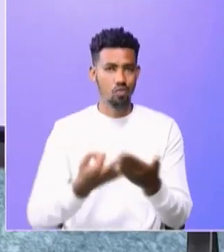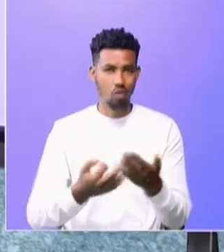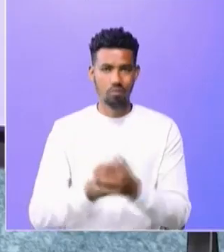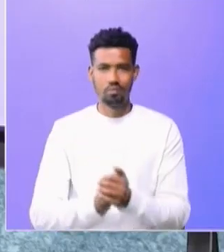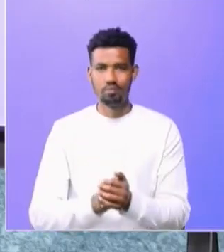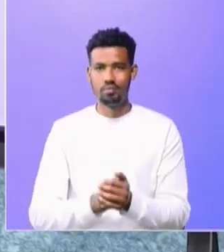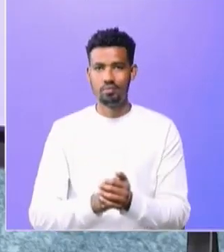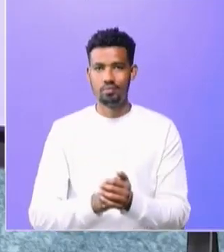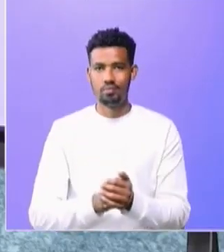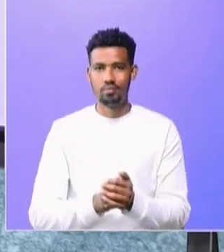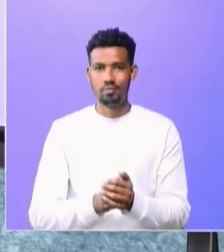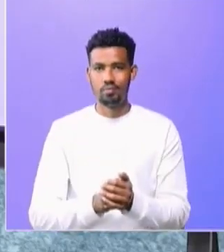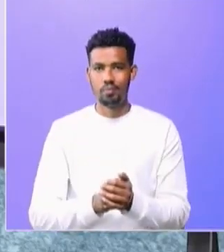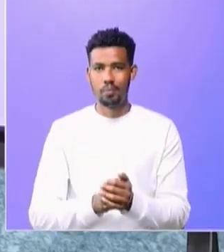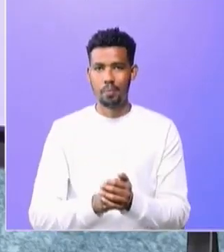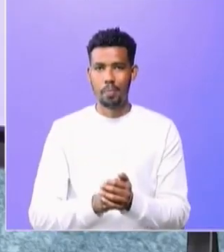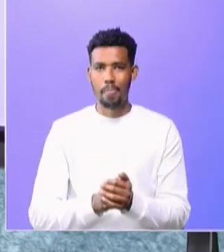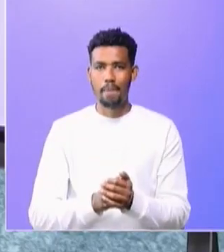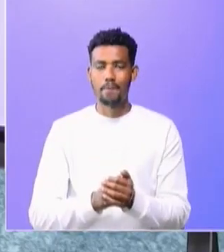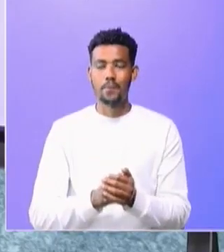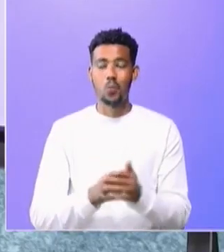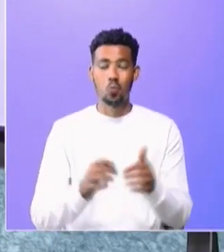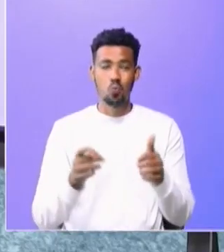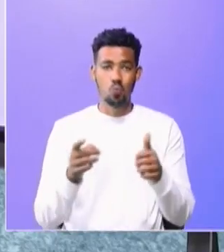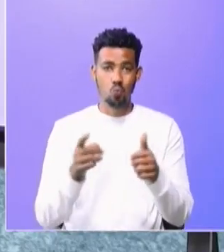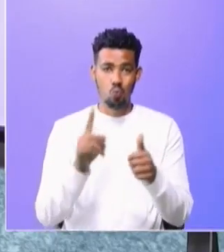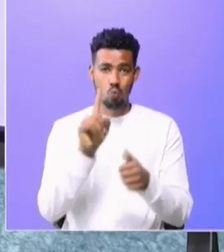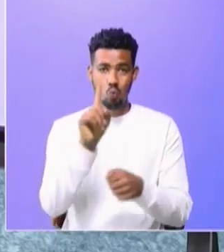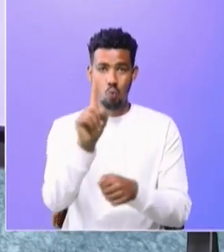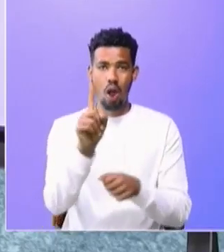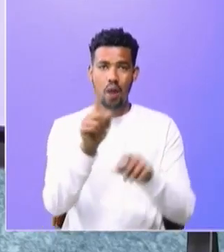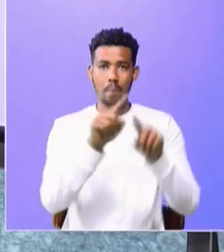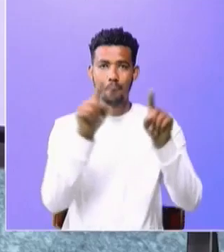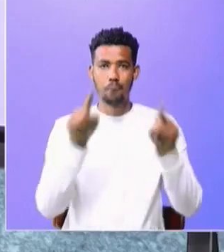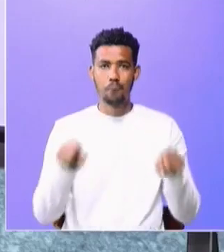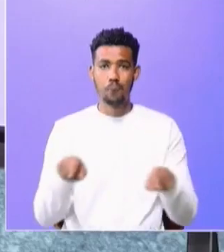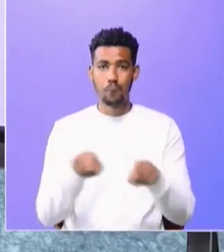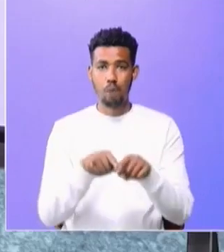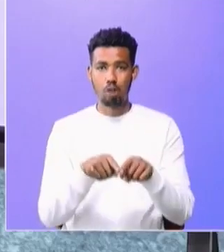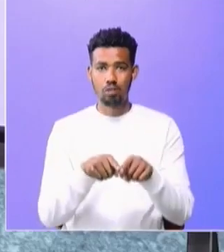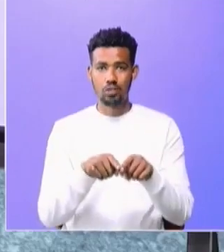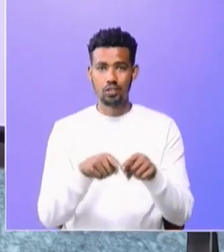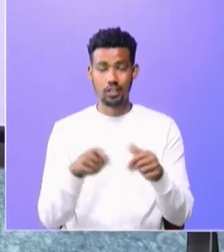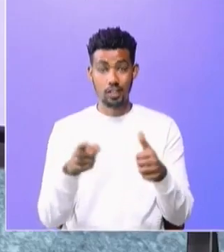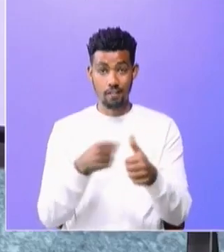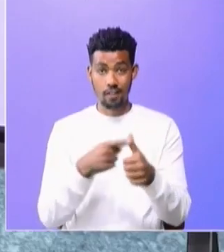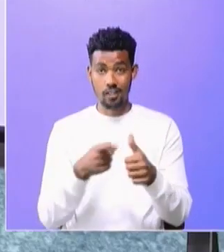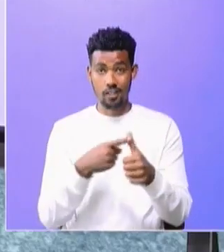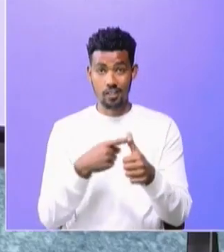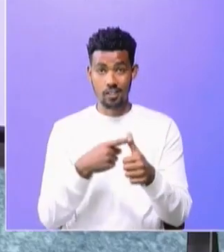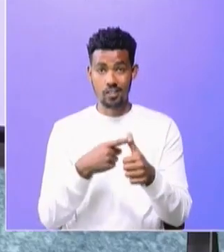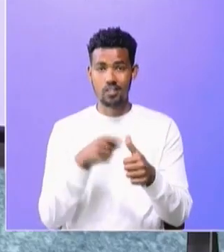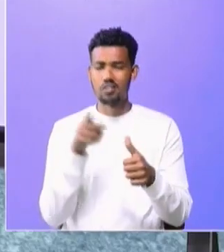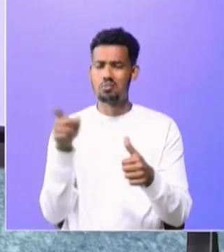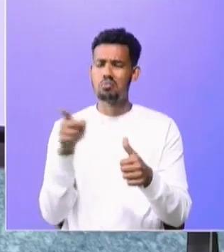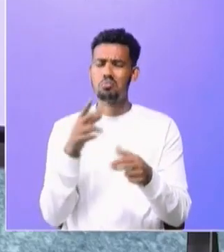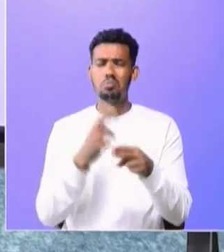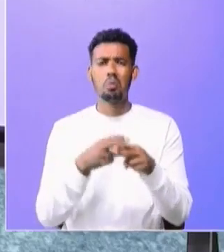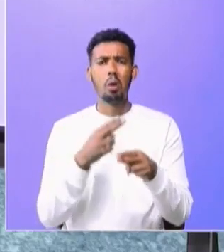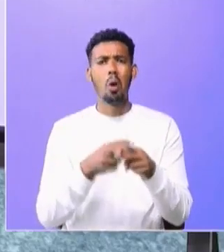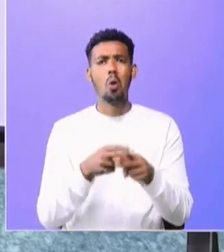one, 1 box. 1 box. This form of noun is regular